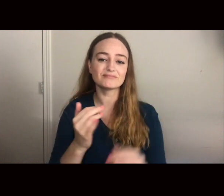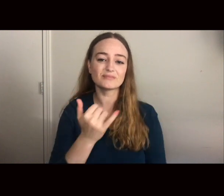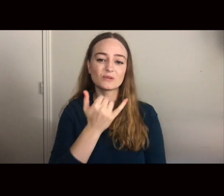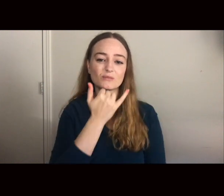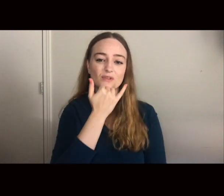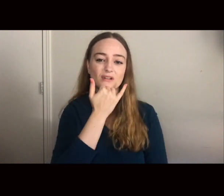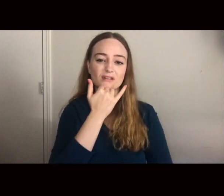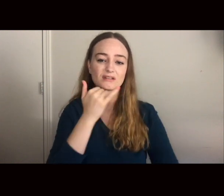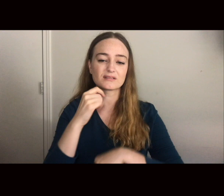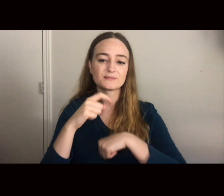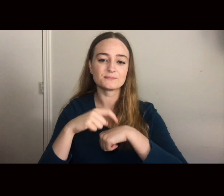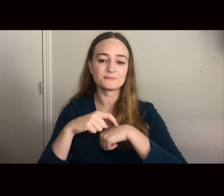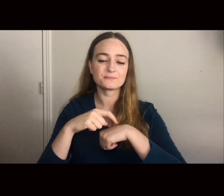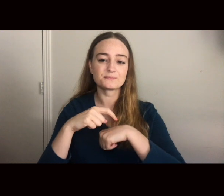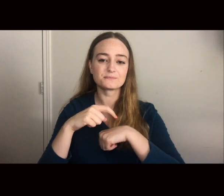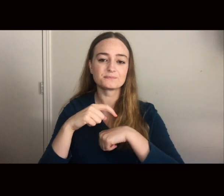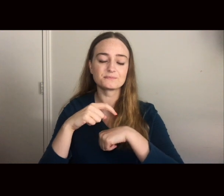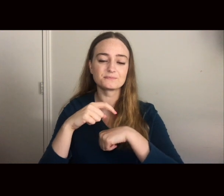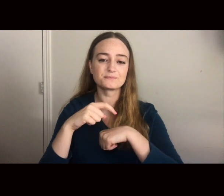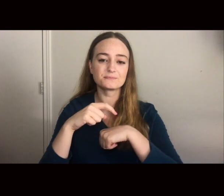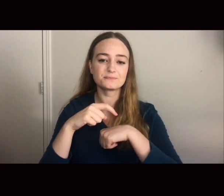the Wrong